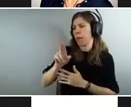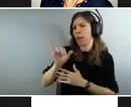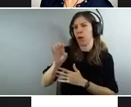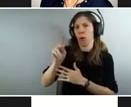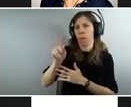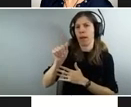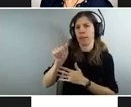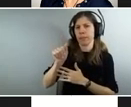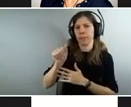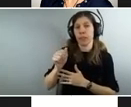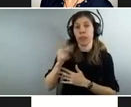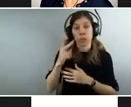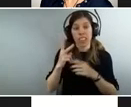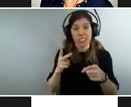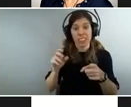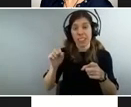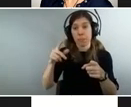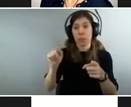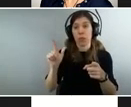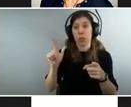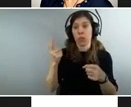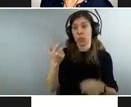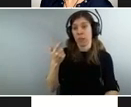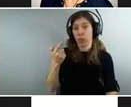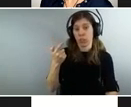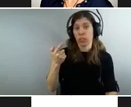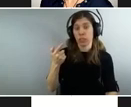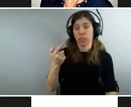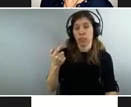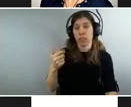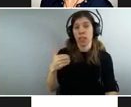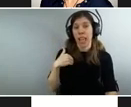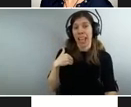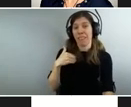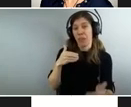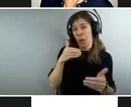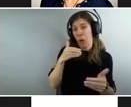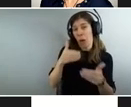as of September 21st, we have almost